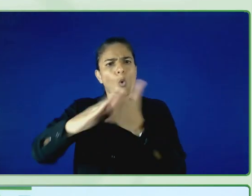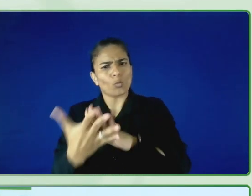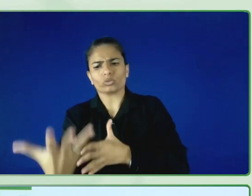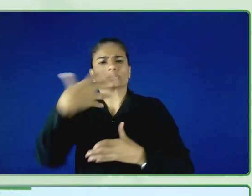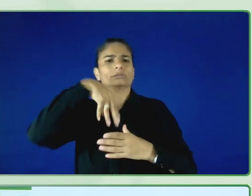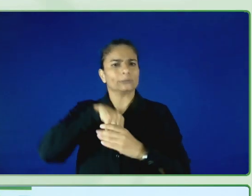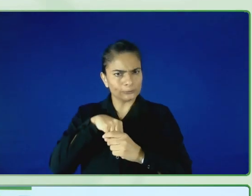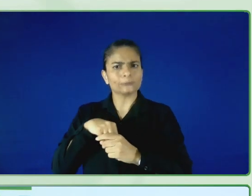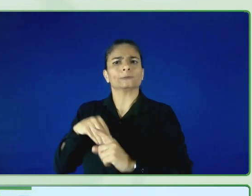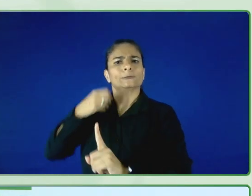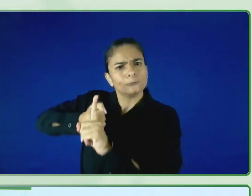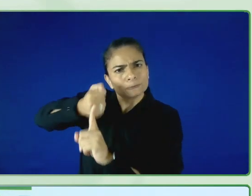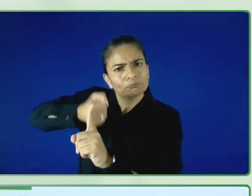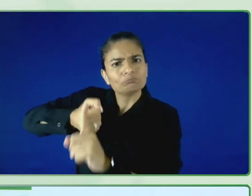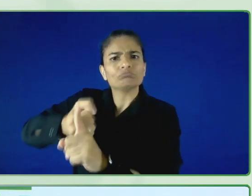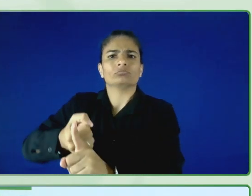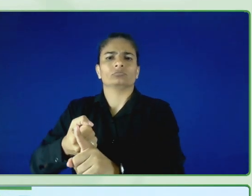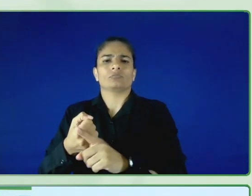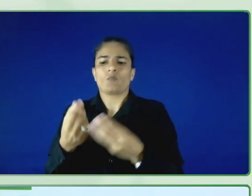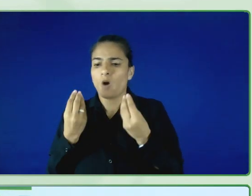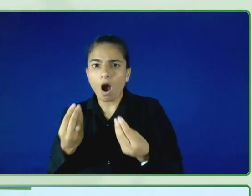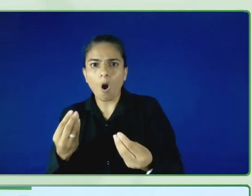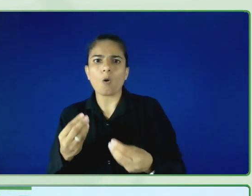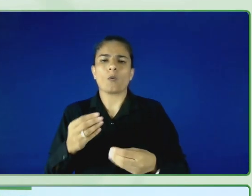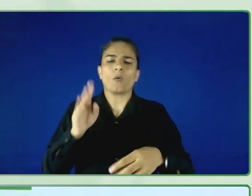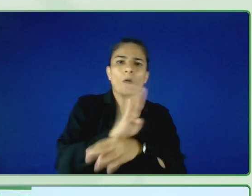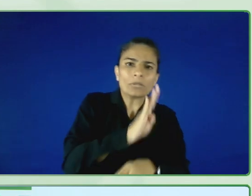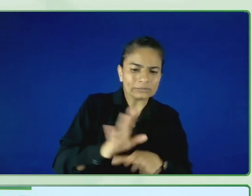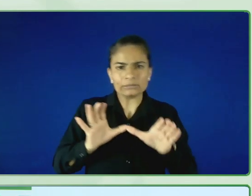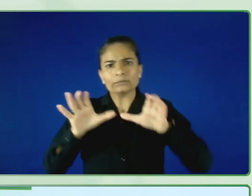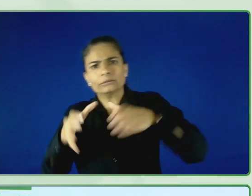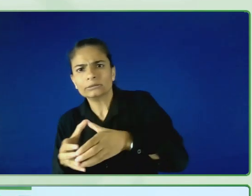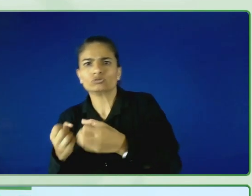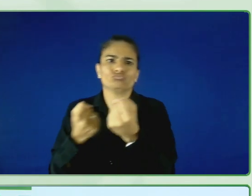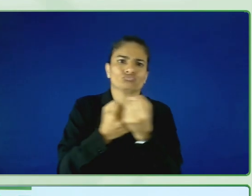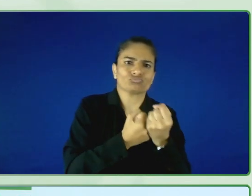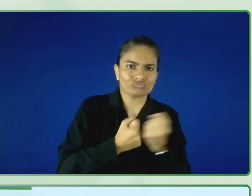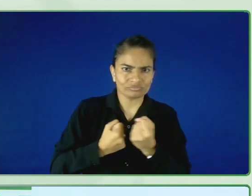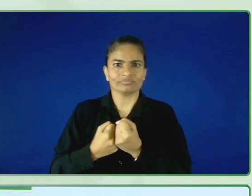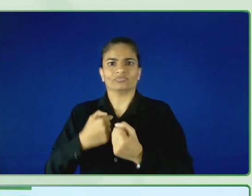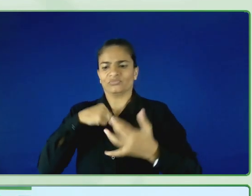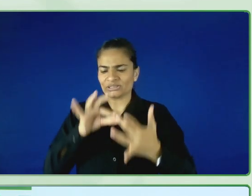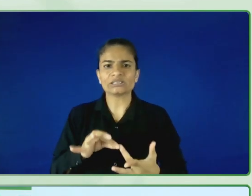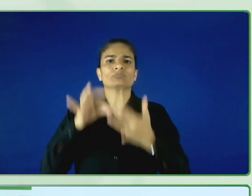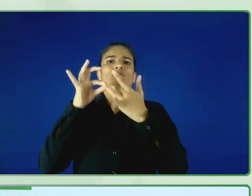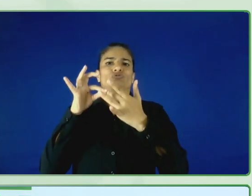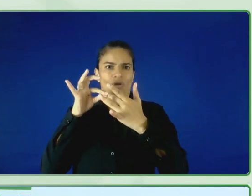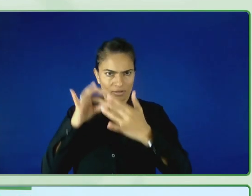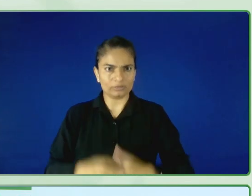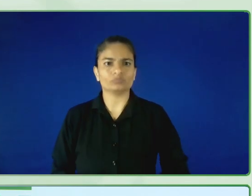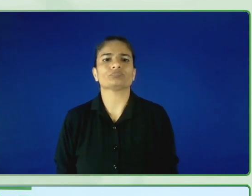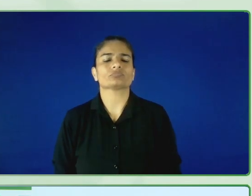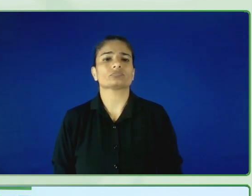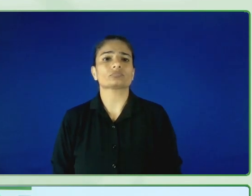in the last 10 years that have been addressing multiple disabilities. The average age of a co-founder is just 23 years, young